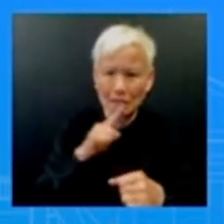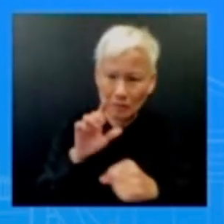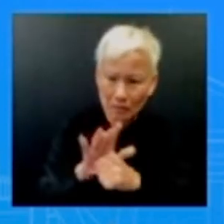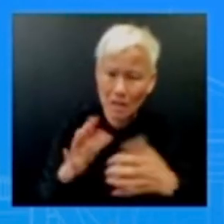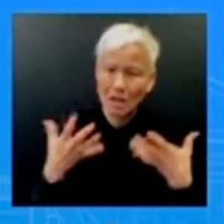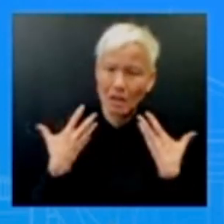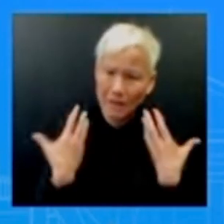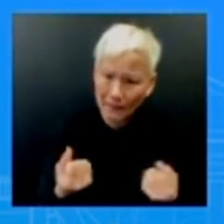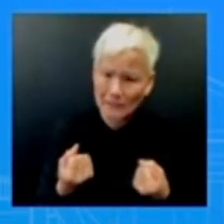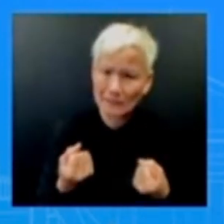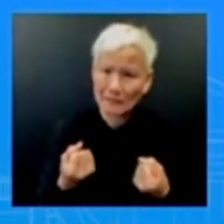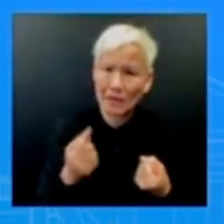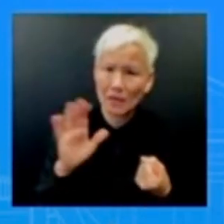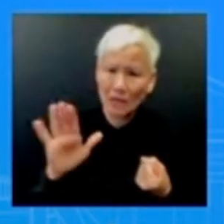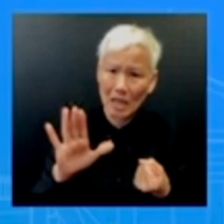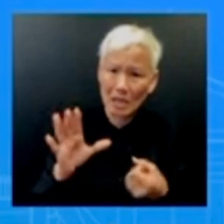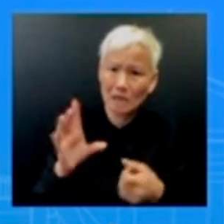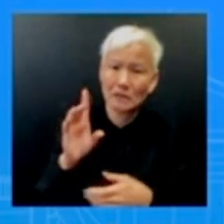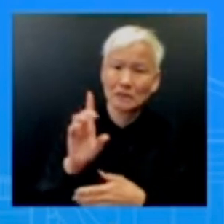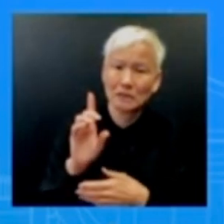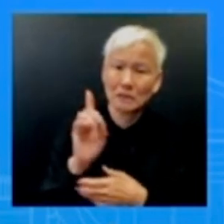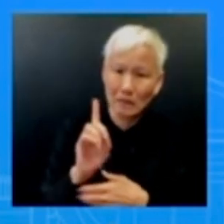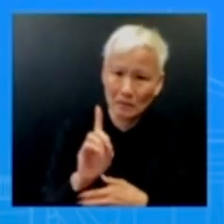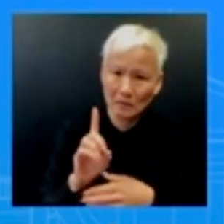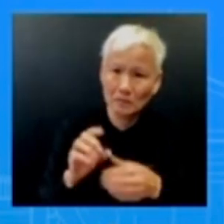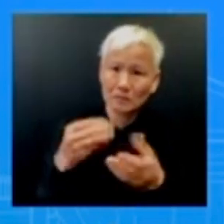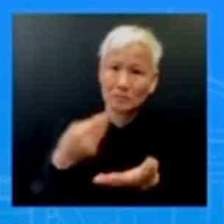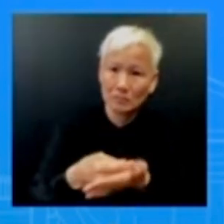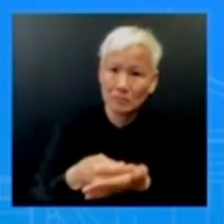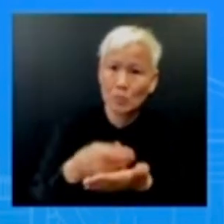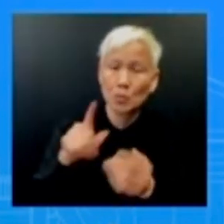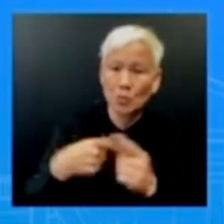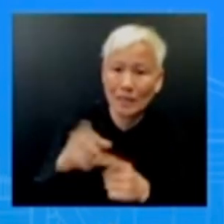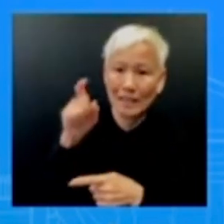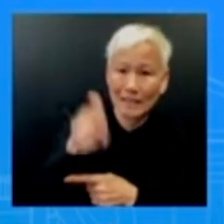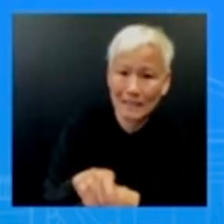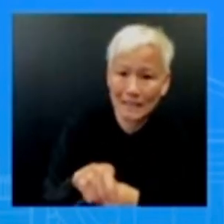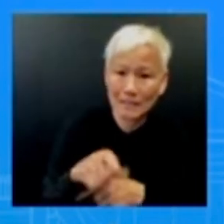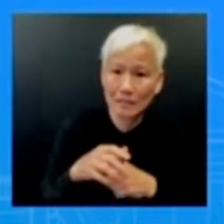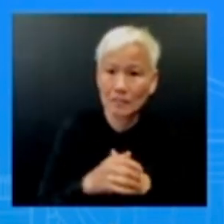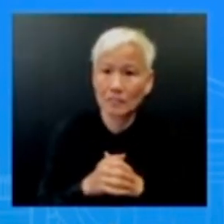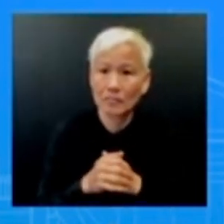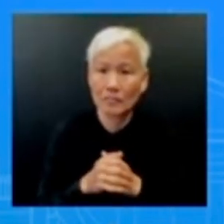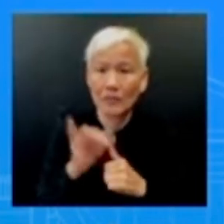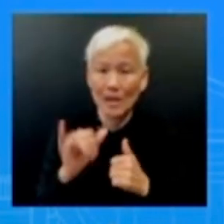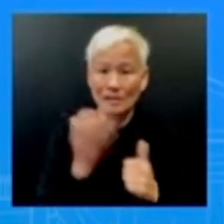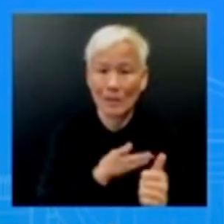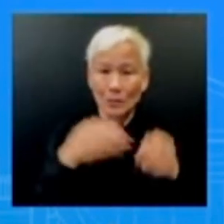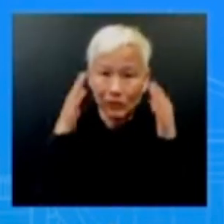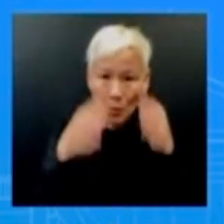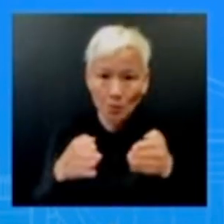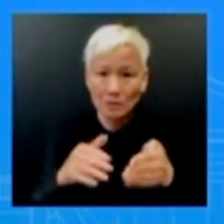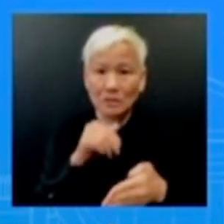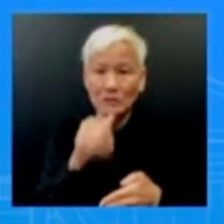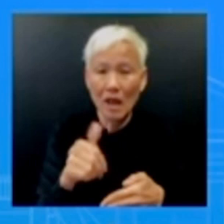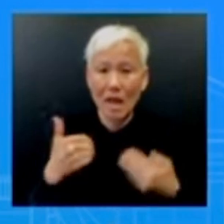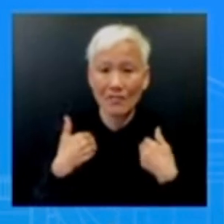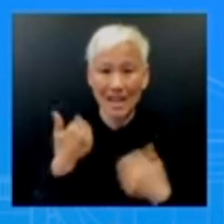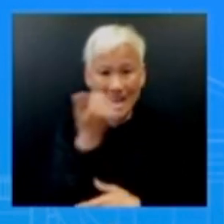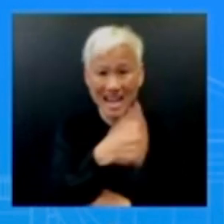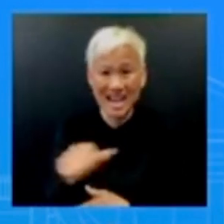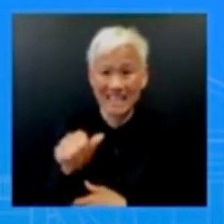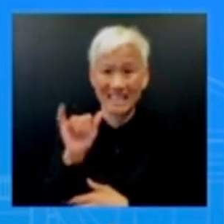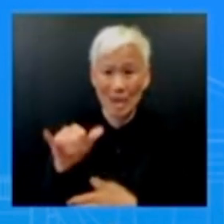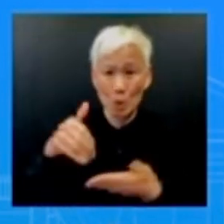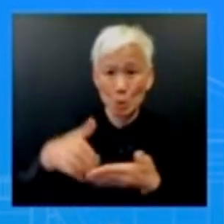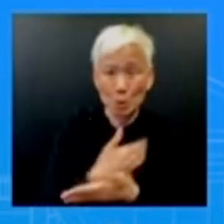when they need them. And so, again, that's what our focus is going to be. We don't have any new announcements at this time, but clearly we want to make